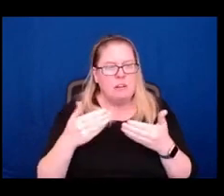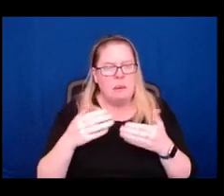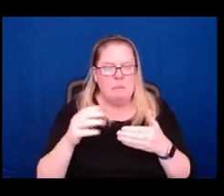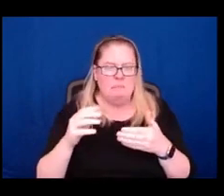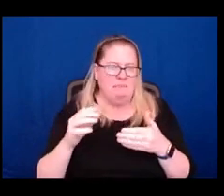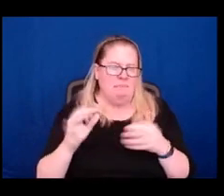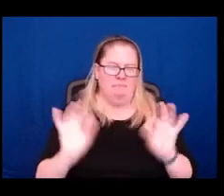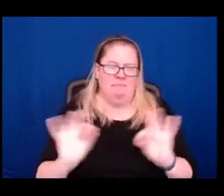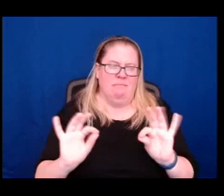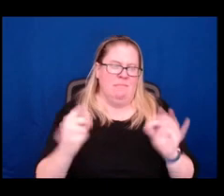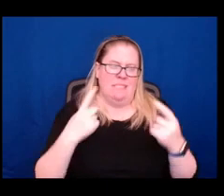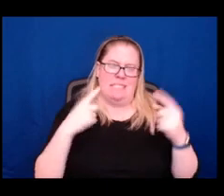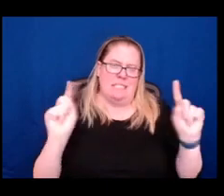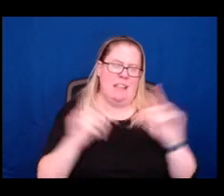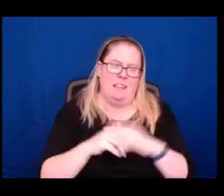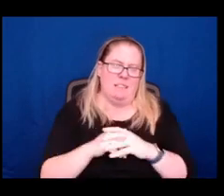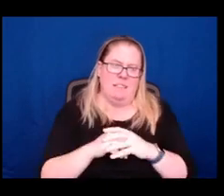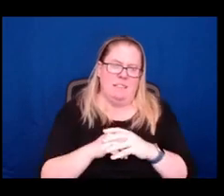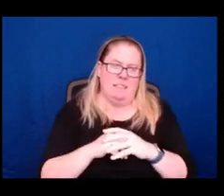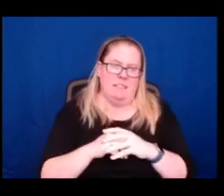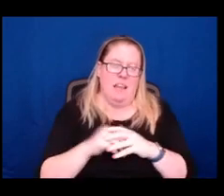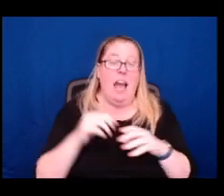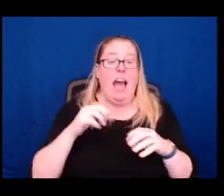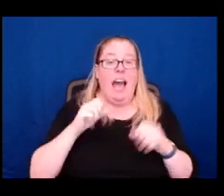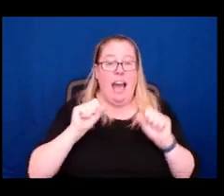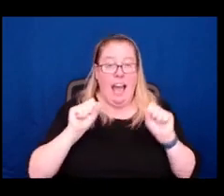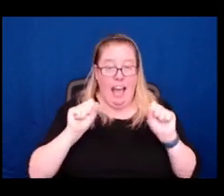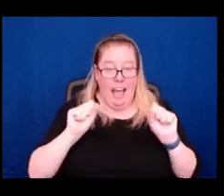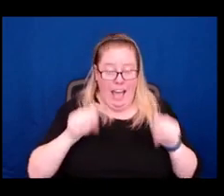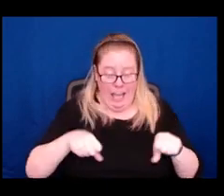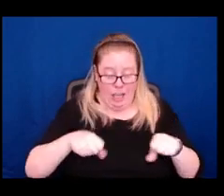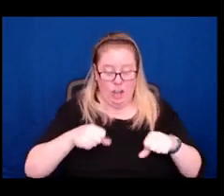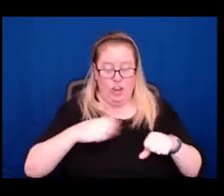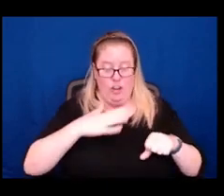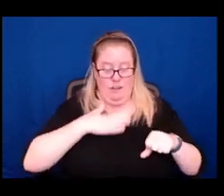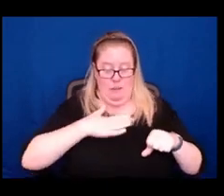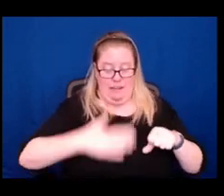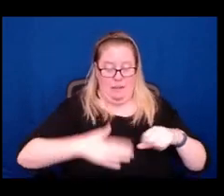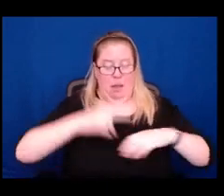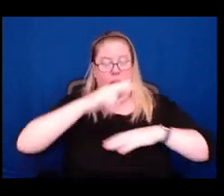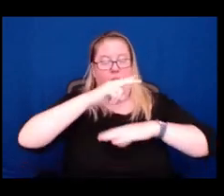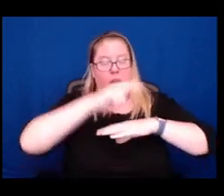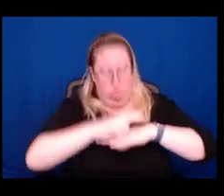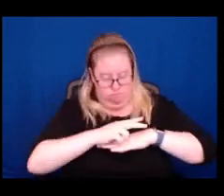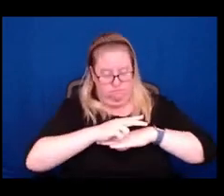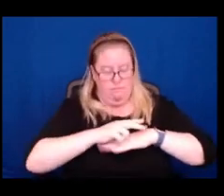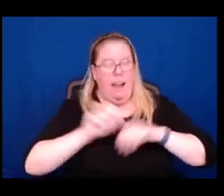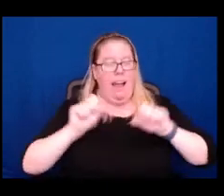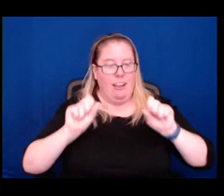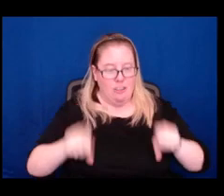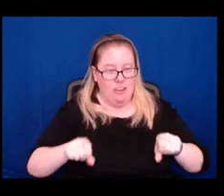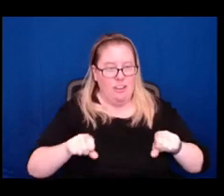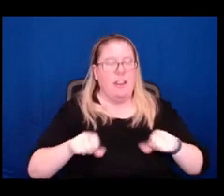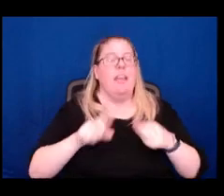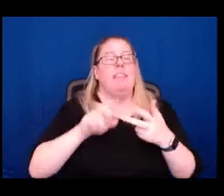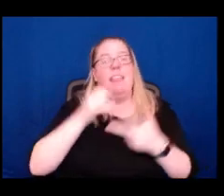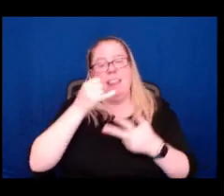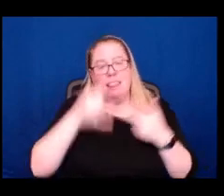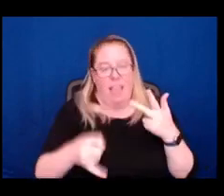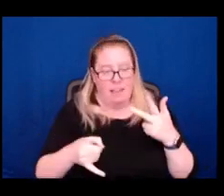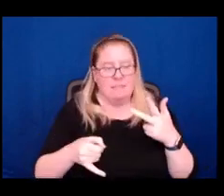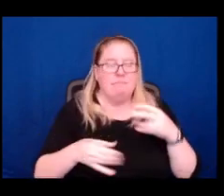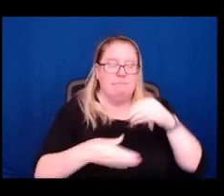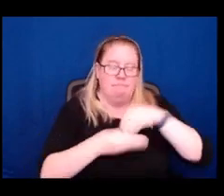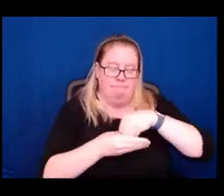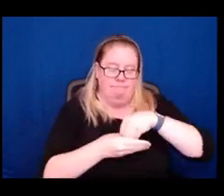Minimal success in that one, although I could lay on my stomach without a pillow or a towel. And then finally, I decided